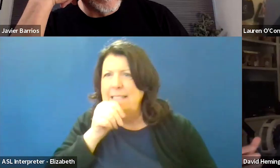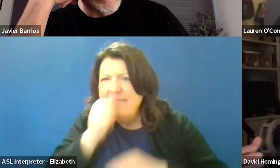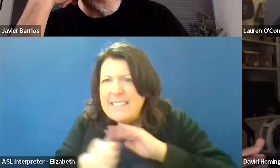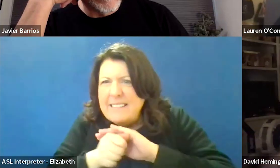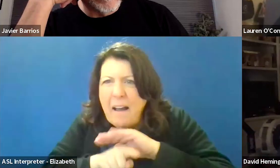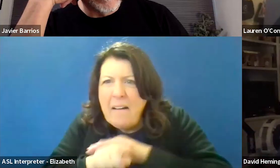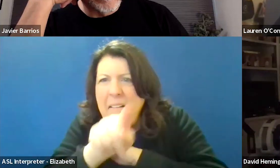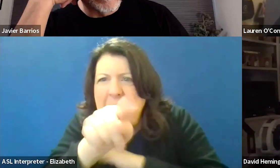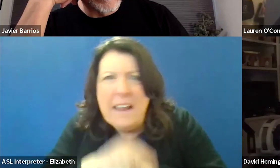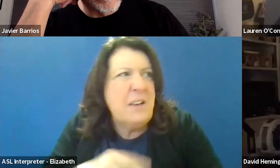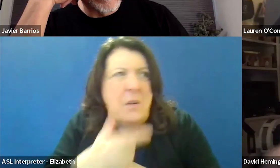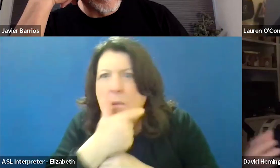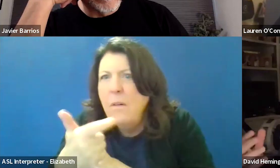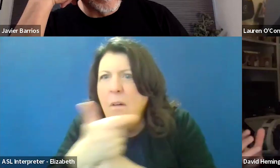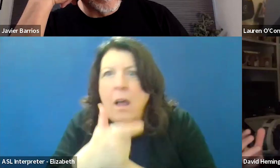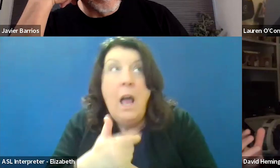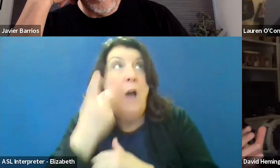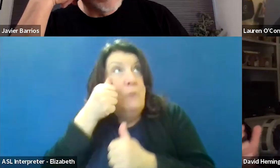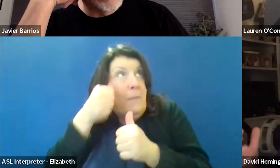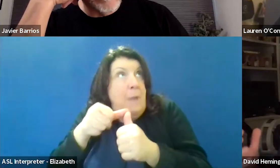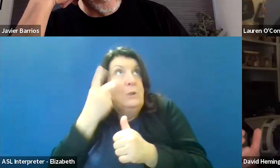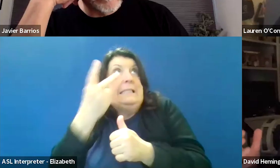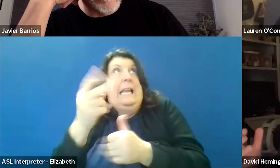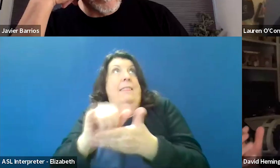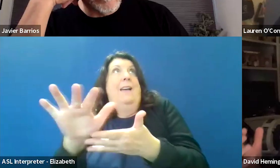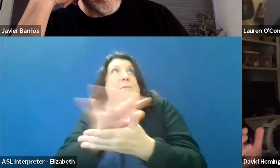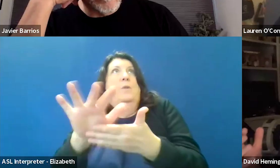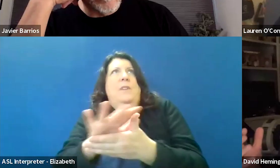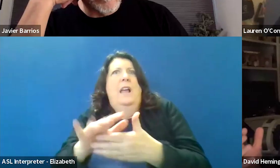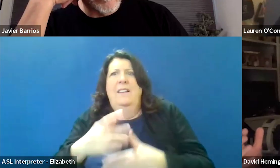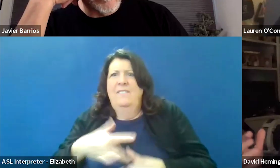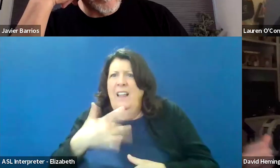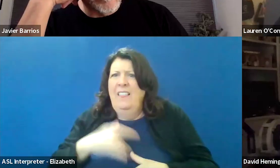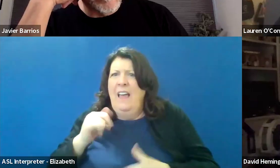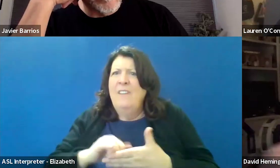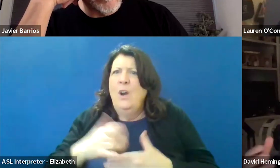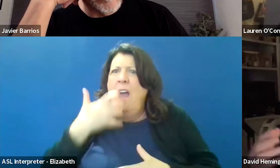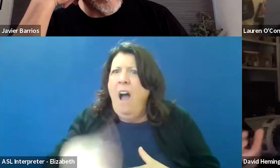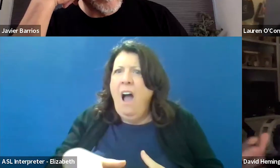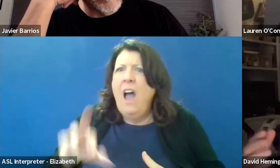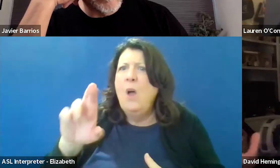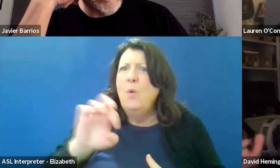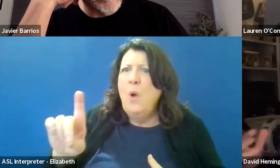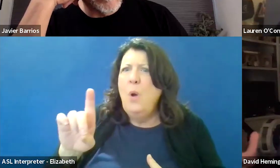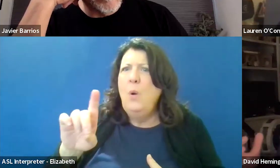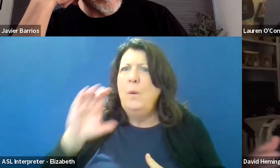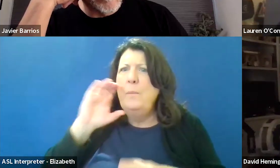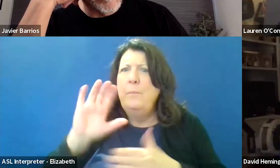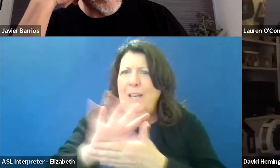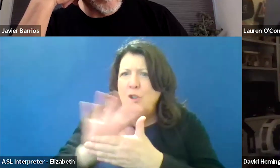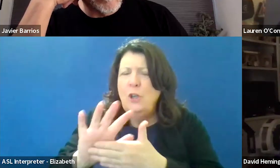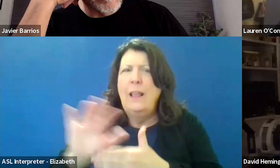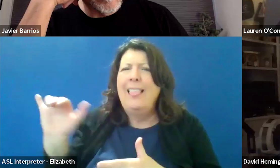seeing that movie and having this visceral emotional response to this crazy superheated road picture, right? Kind of like a Bonnie and Clyde